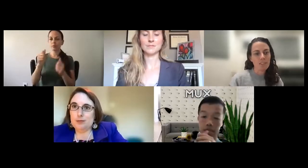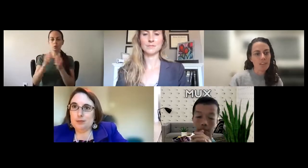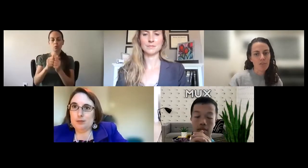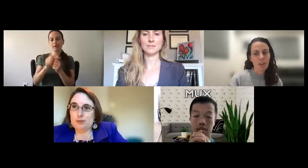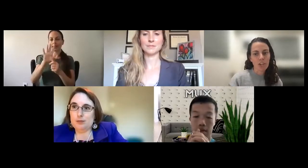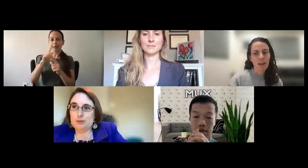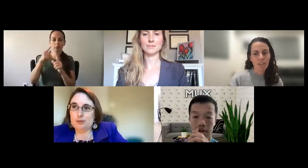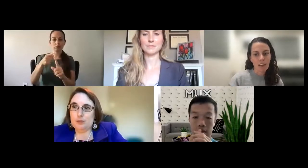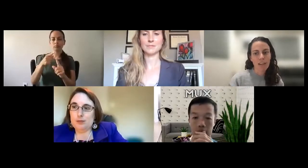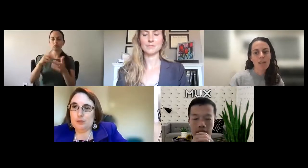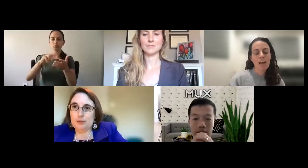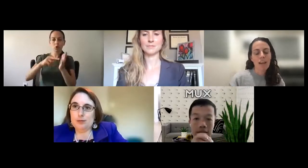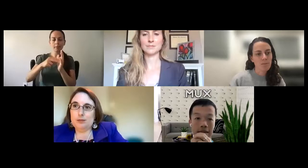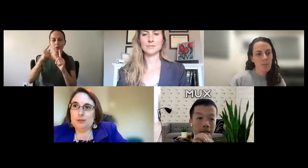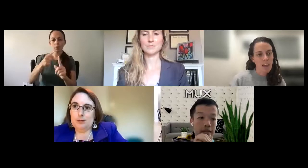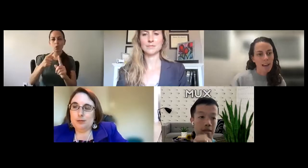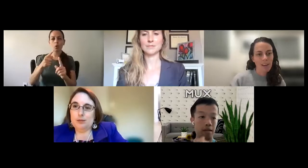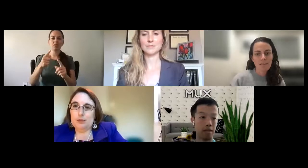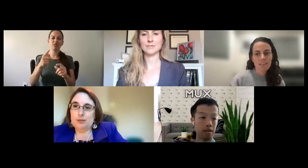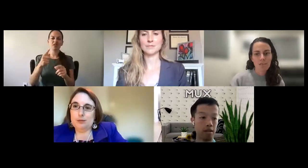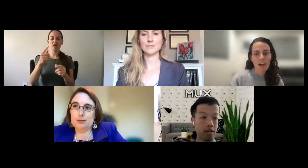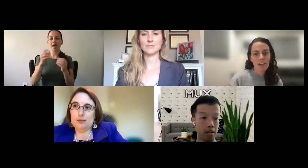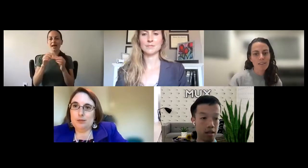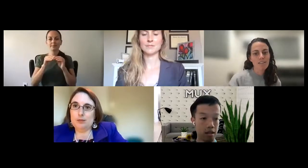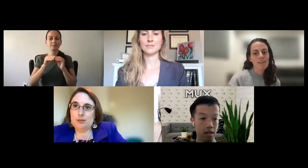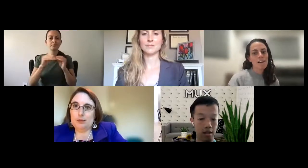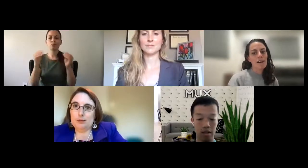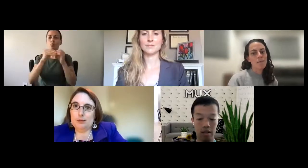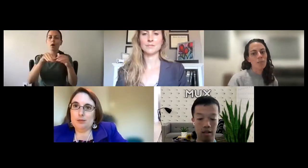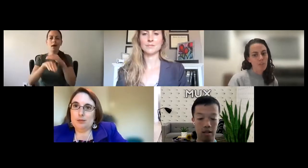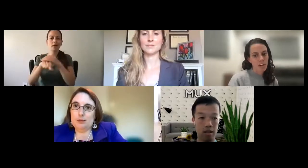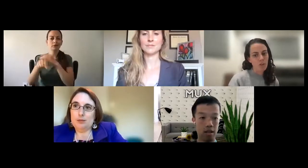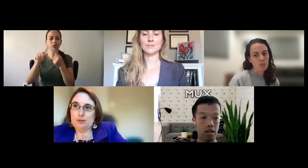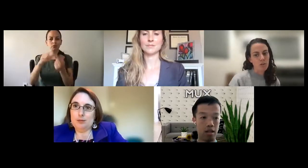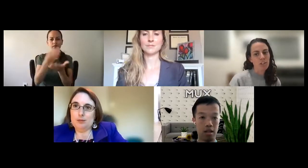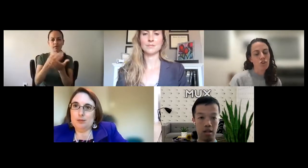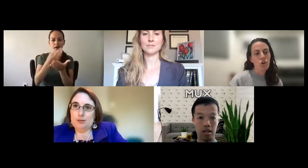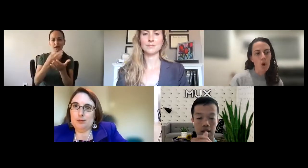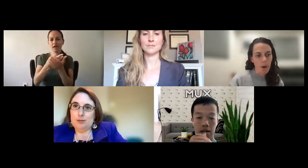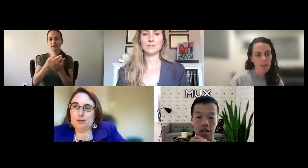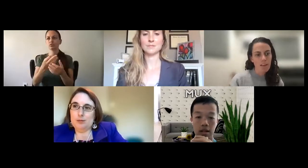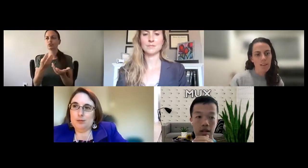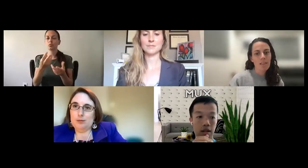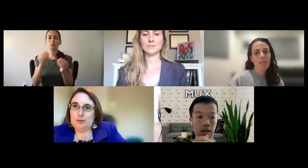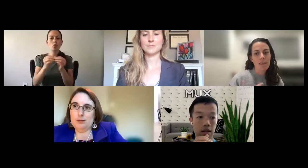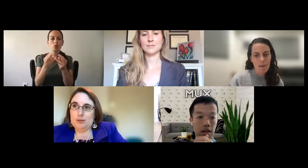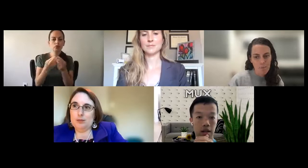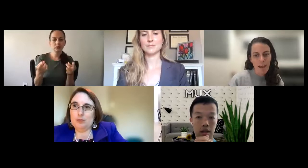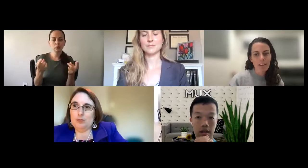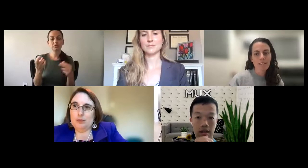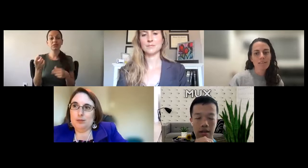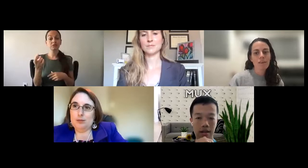mission to take the friction out of lending and expand access to financial resources, knowing that